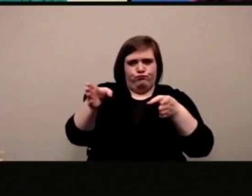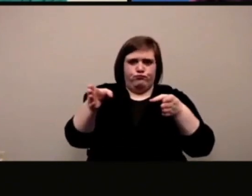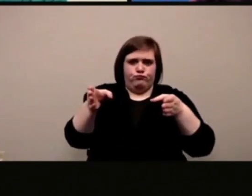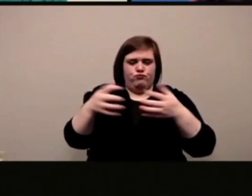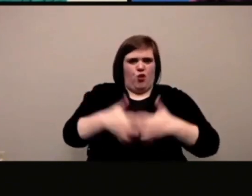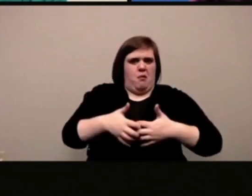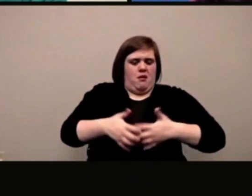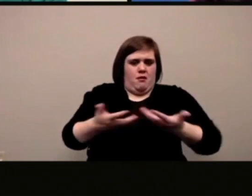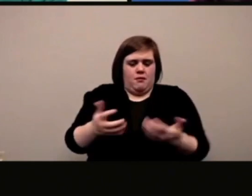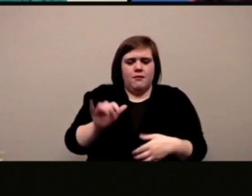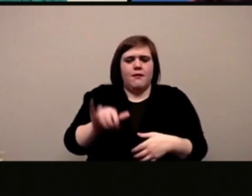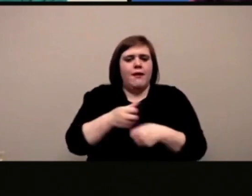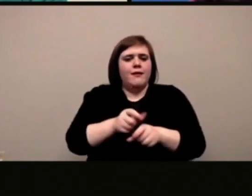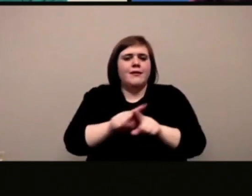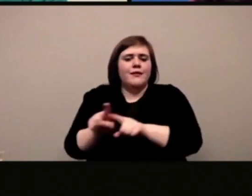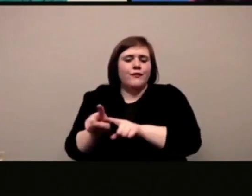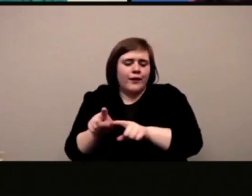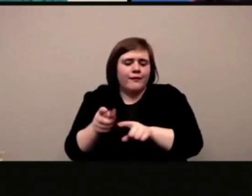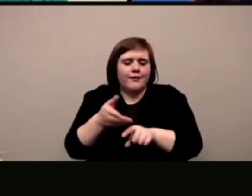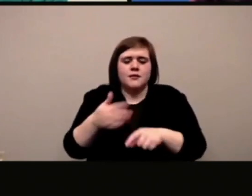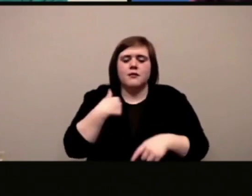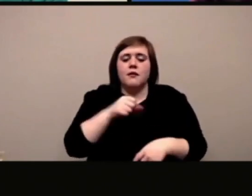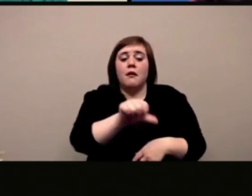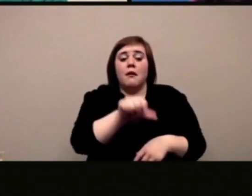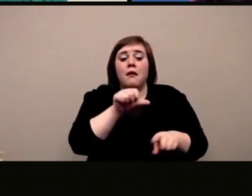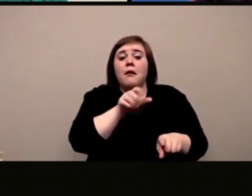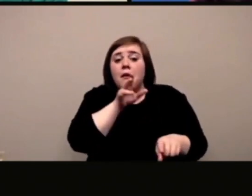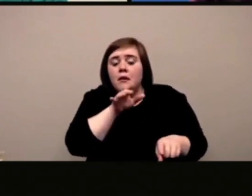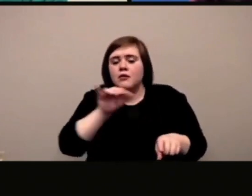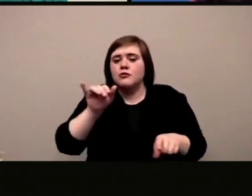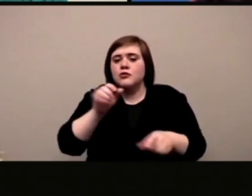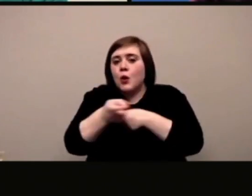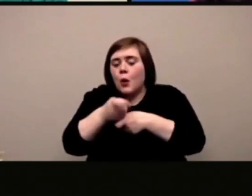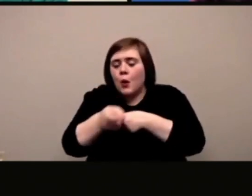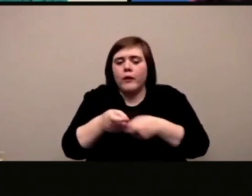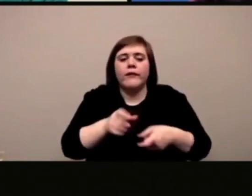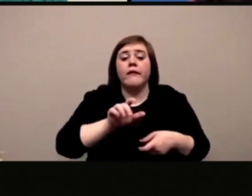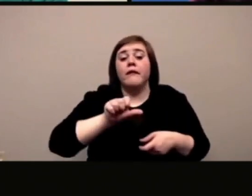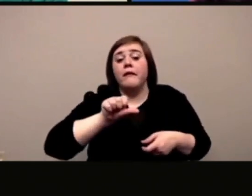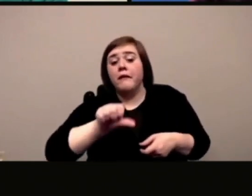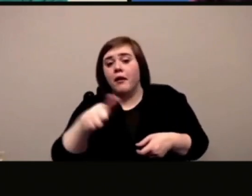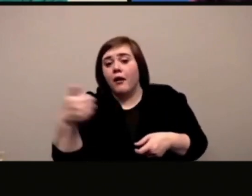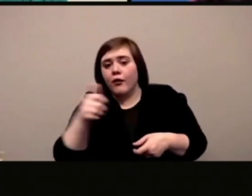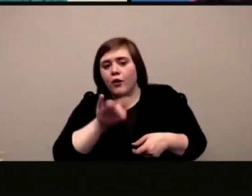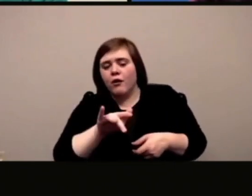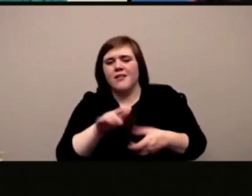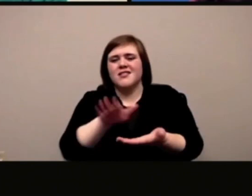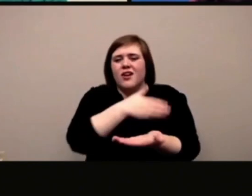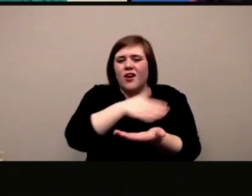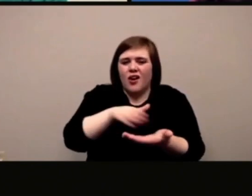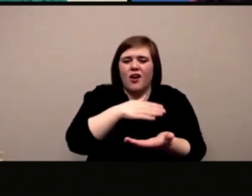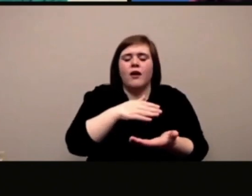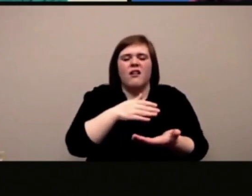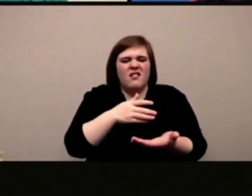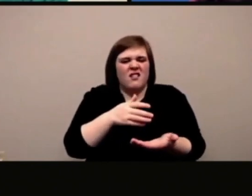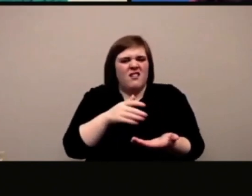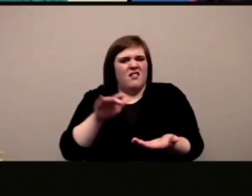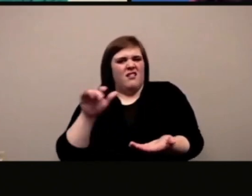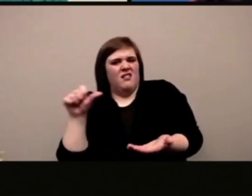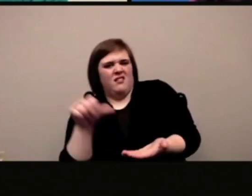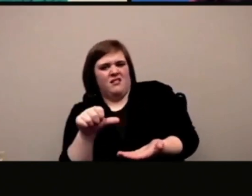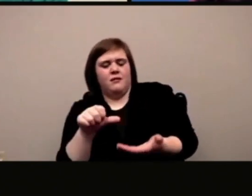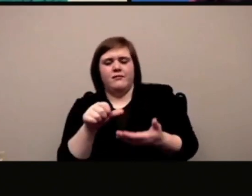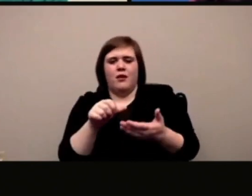know, told a joke, played a song and an inspiration quote. And then they had their peers interact with it and kind of